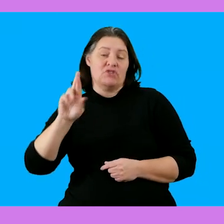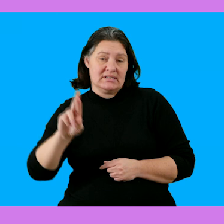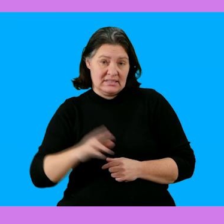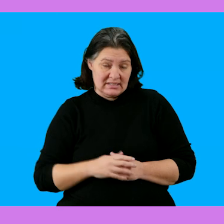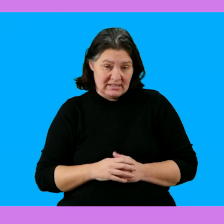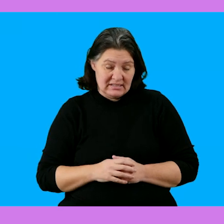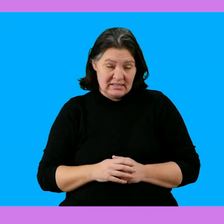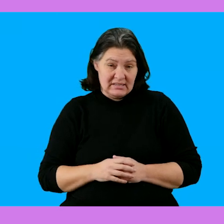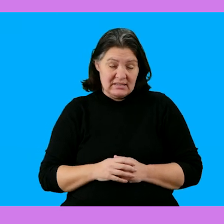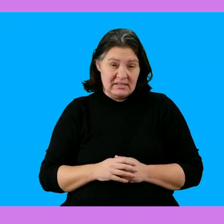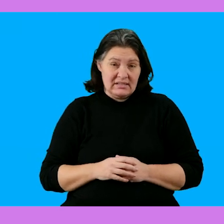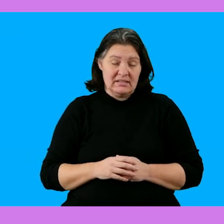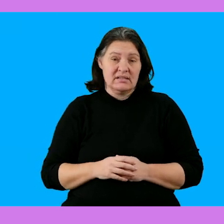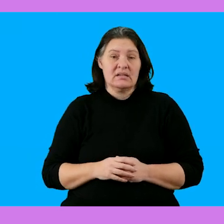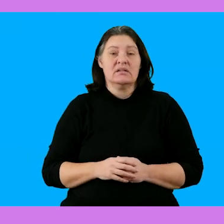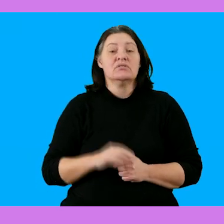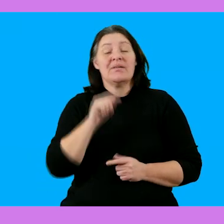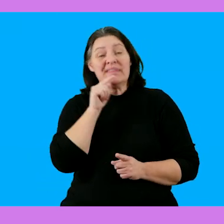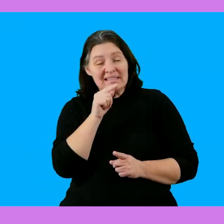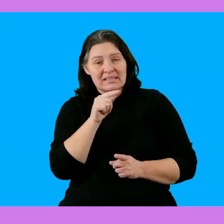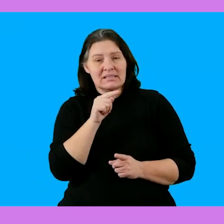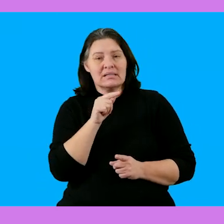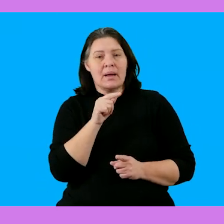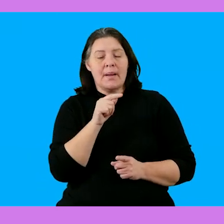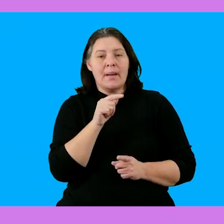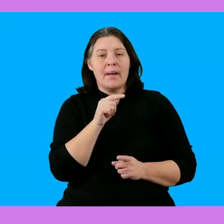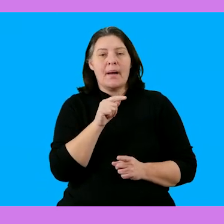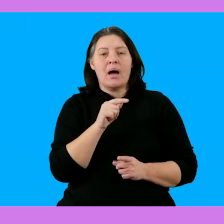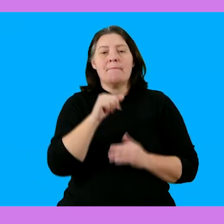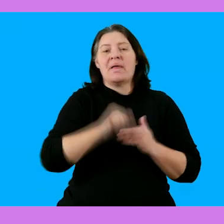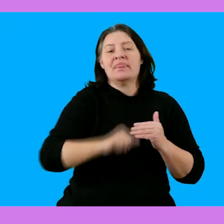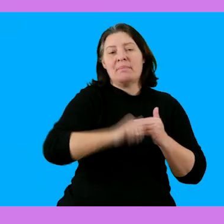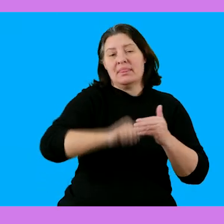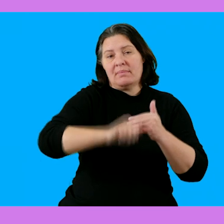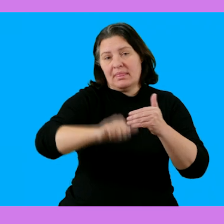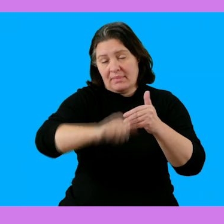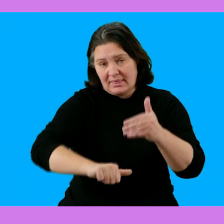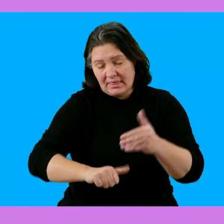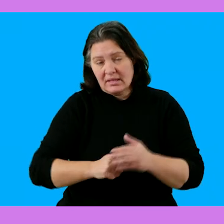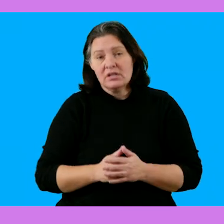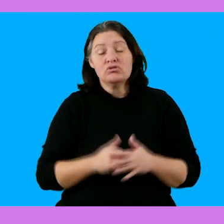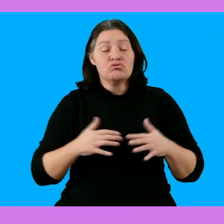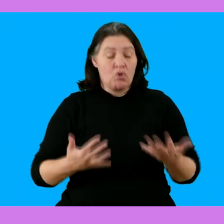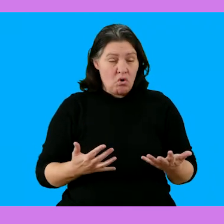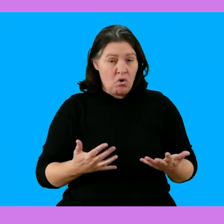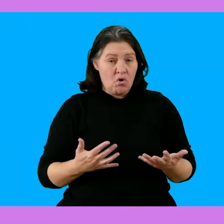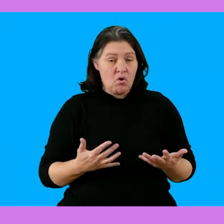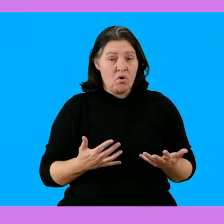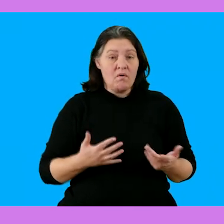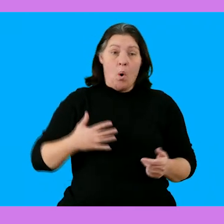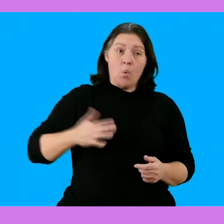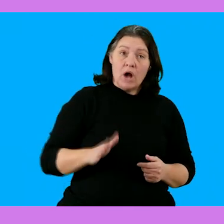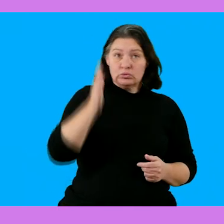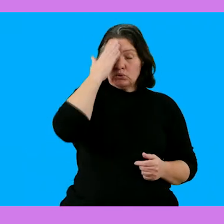1,875 rand. But if we should take, let me indicate this is on a monthly basis, right? Therefore, if it should